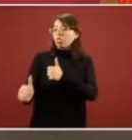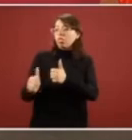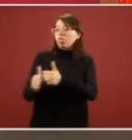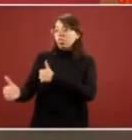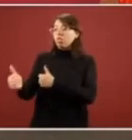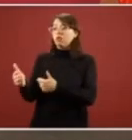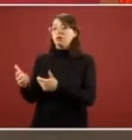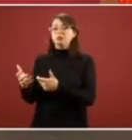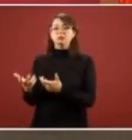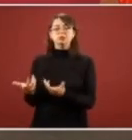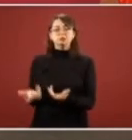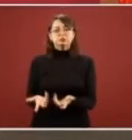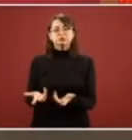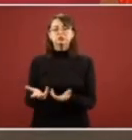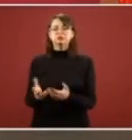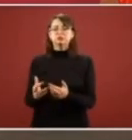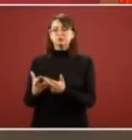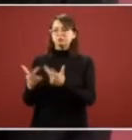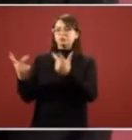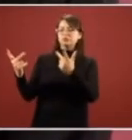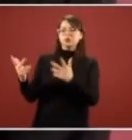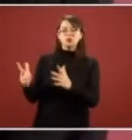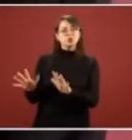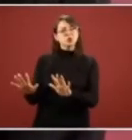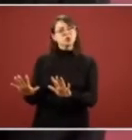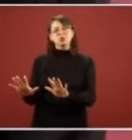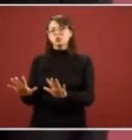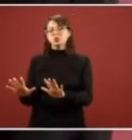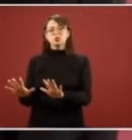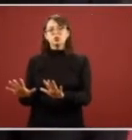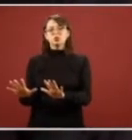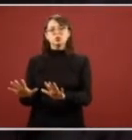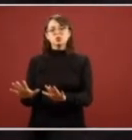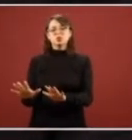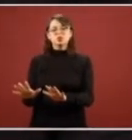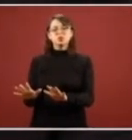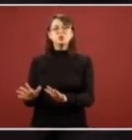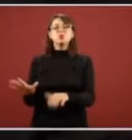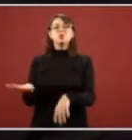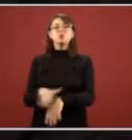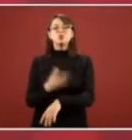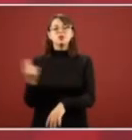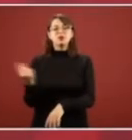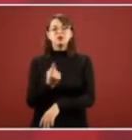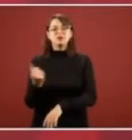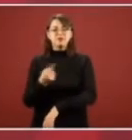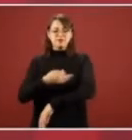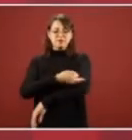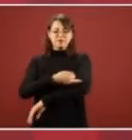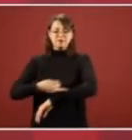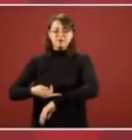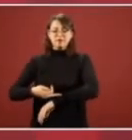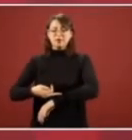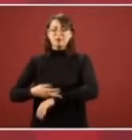disintegrated. Porque la familia es una institución de